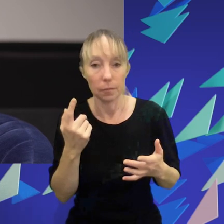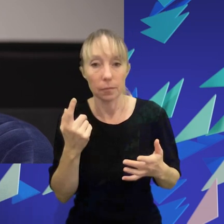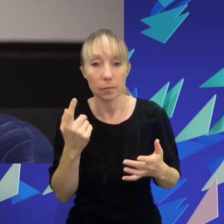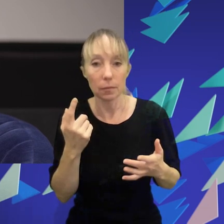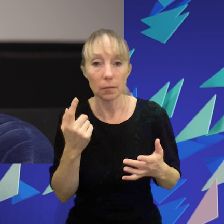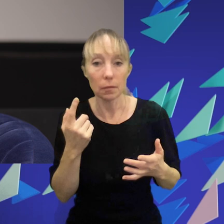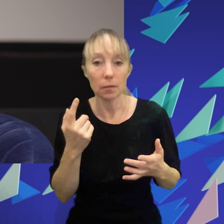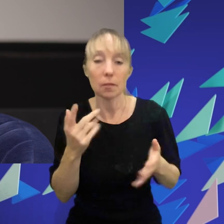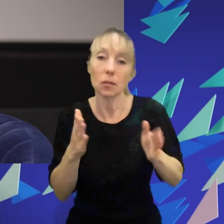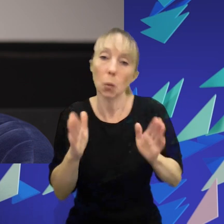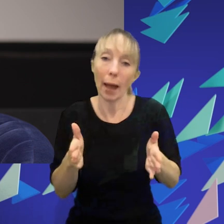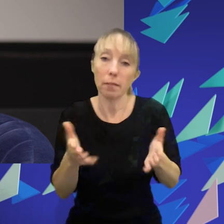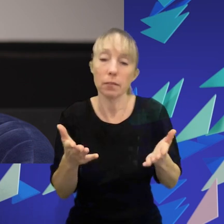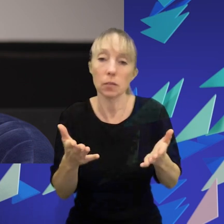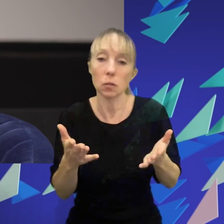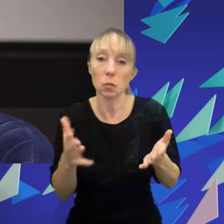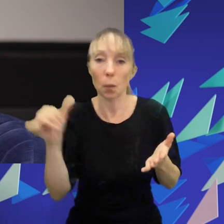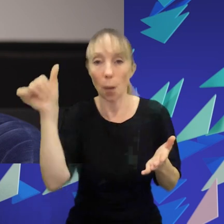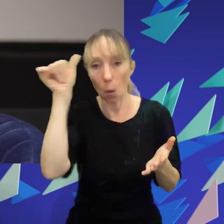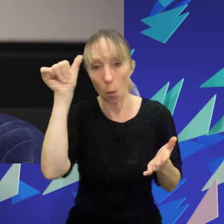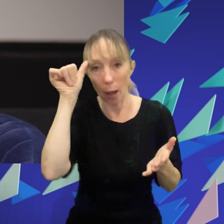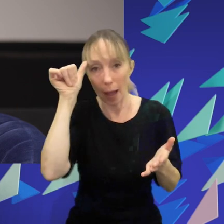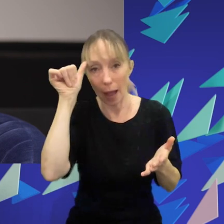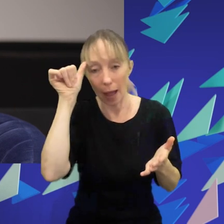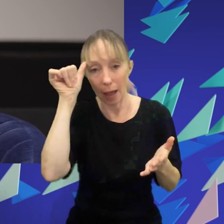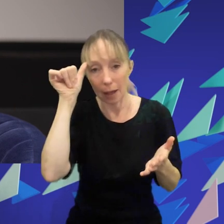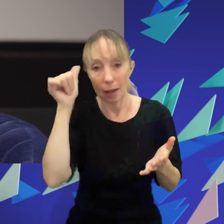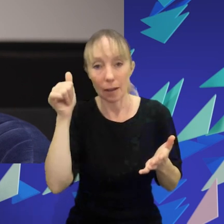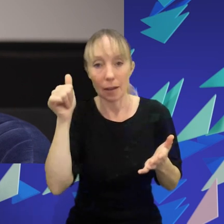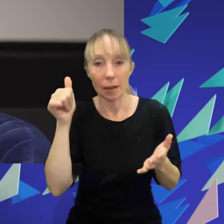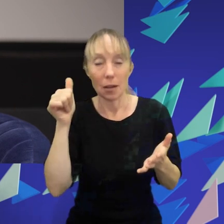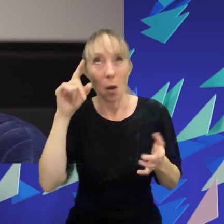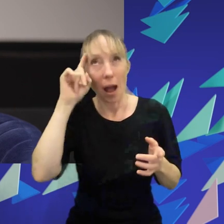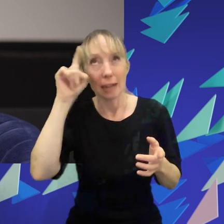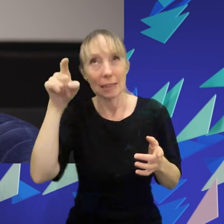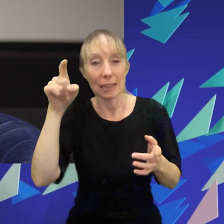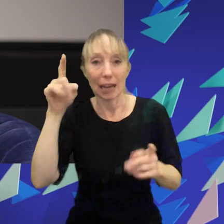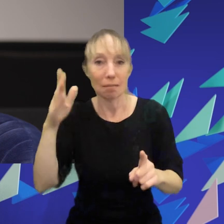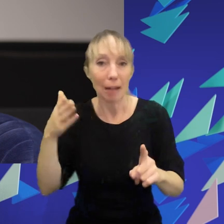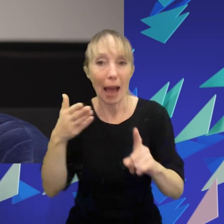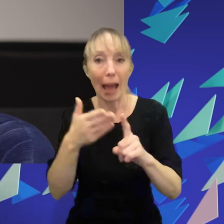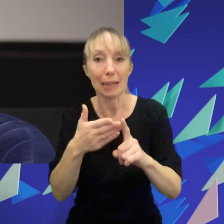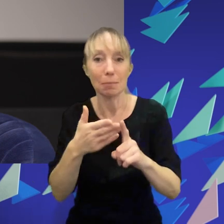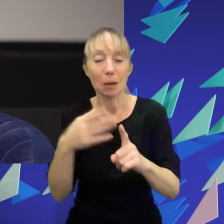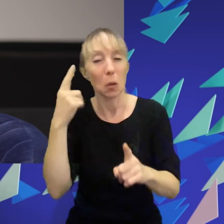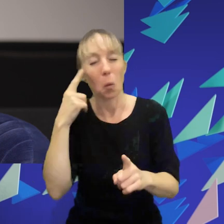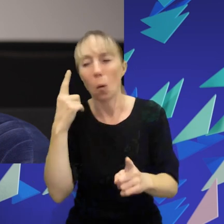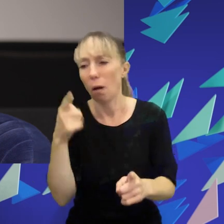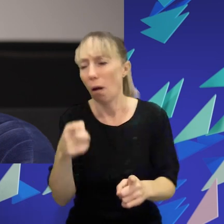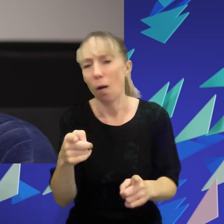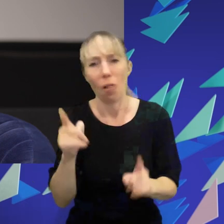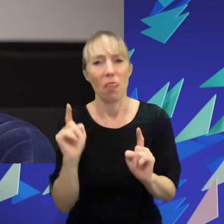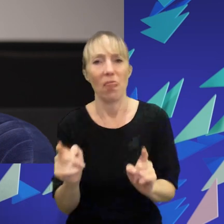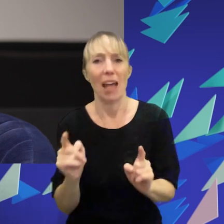I think you have to be aware of how sometimes your notions of what you consider was great